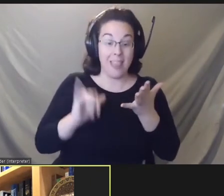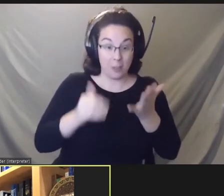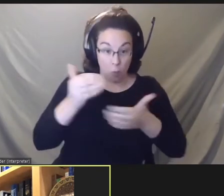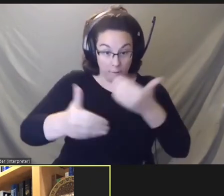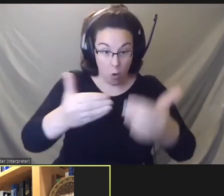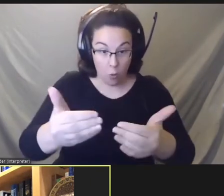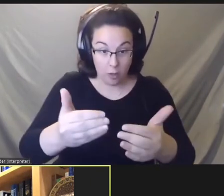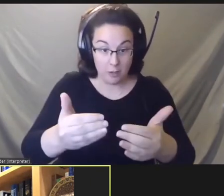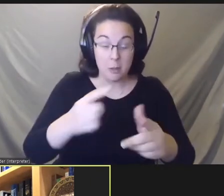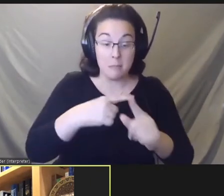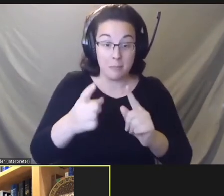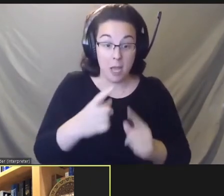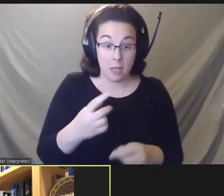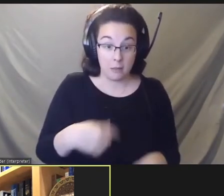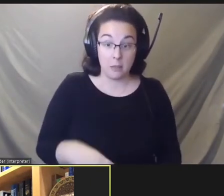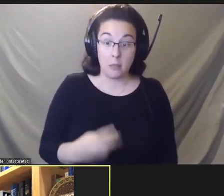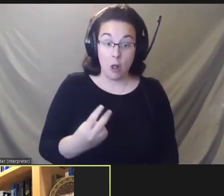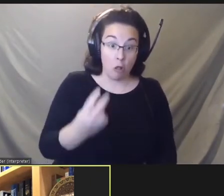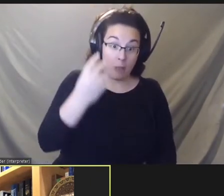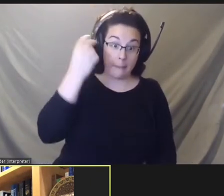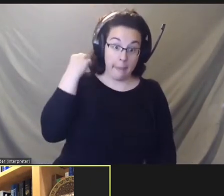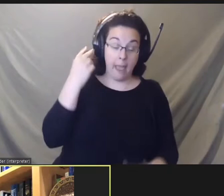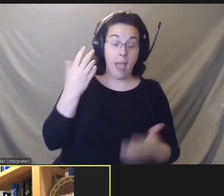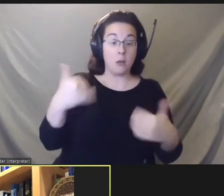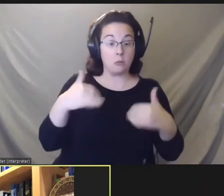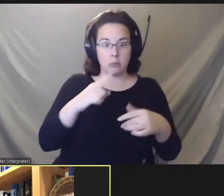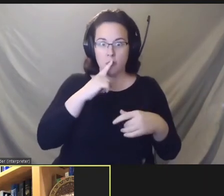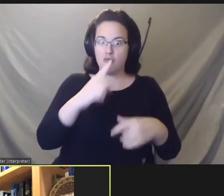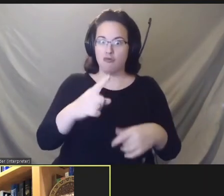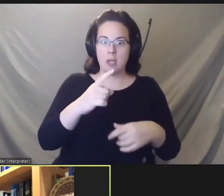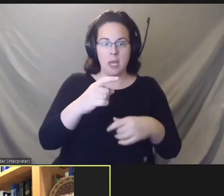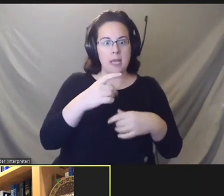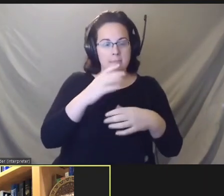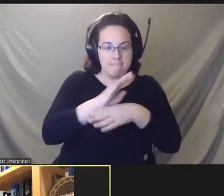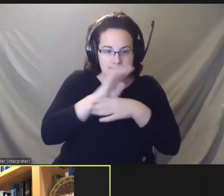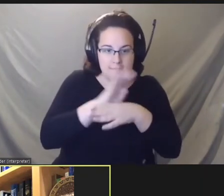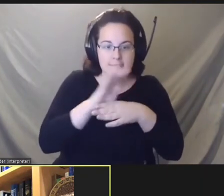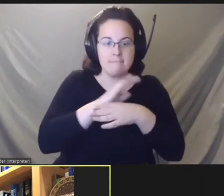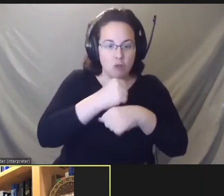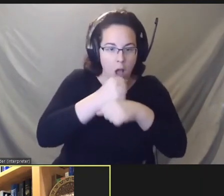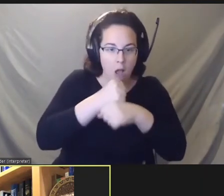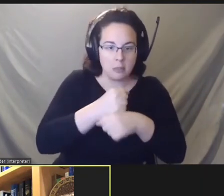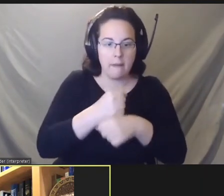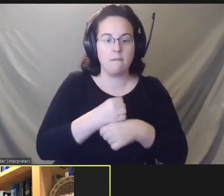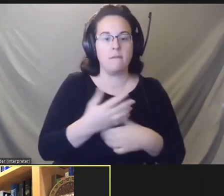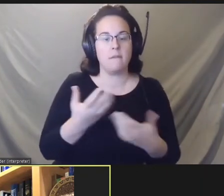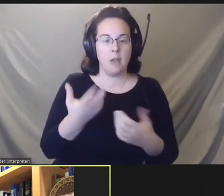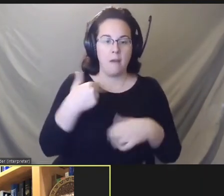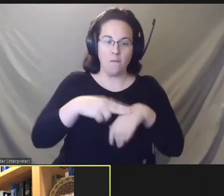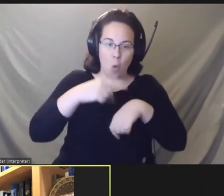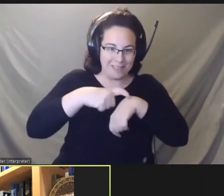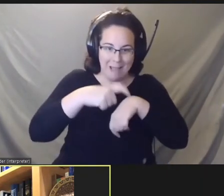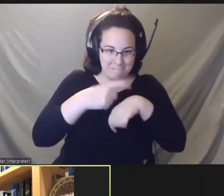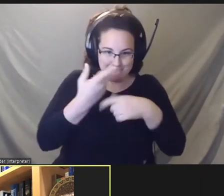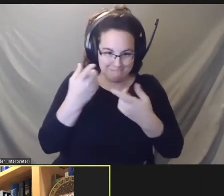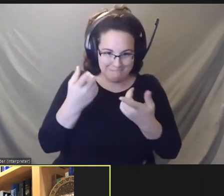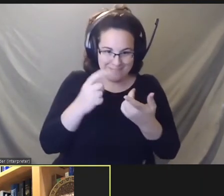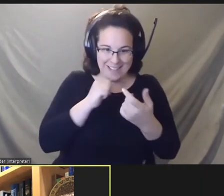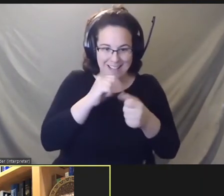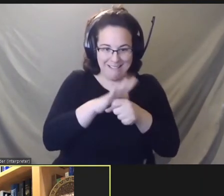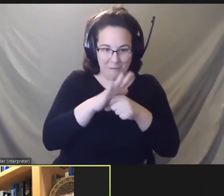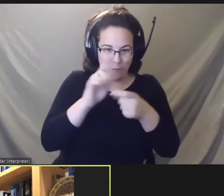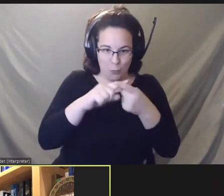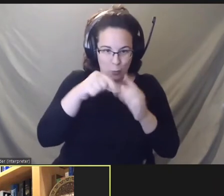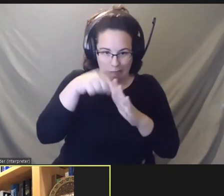you've been really productive during this committee term. And here are just a few of the highlights, and time, of course, doesn't permit me to go through all of them. But